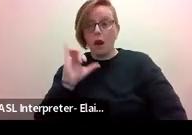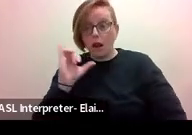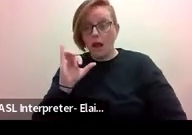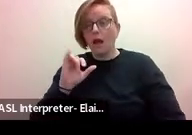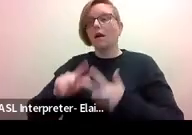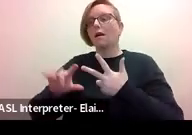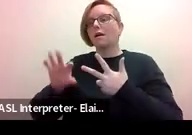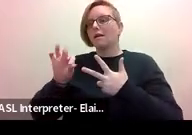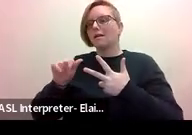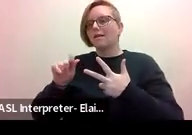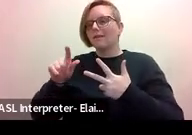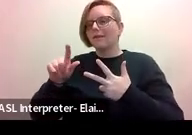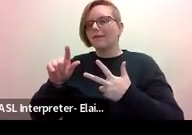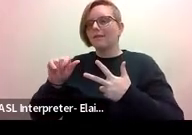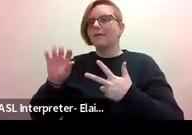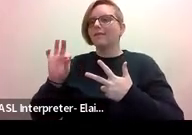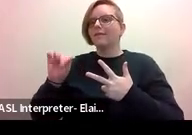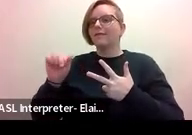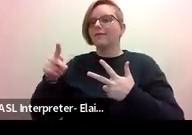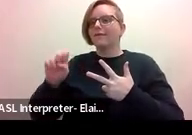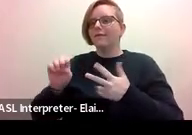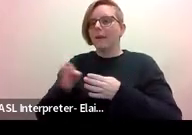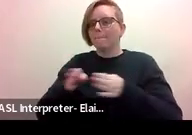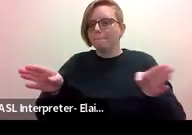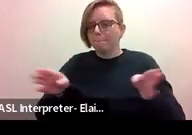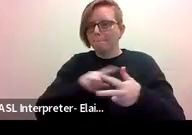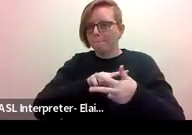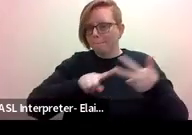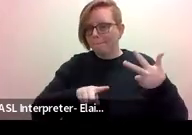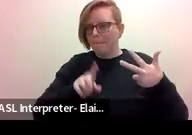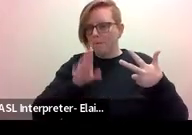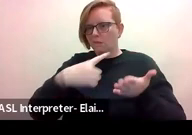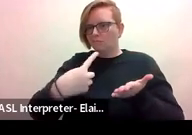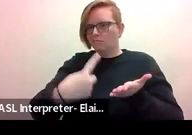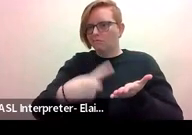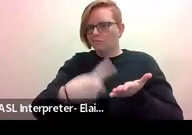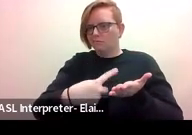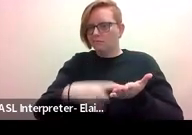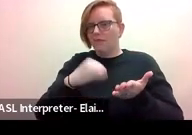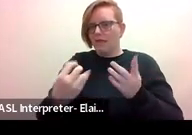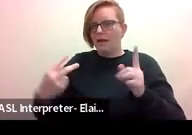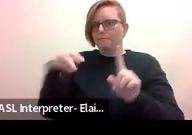as a whole. So that's the lens that we're going to have our conversation today.